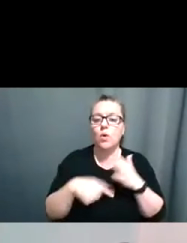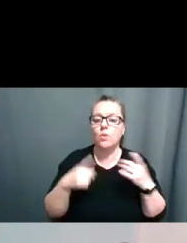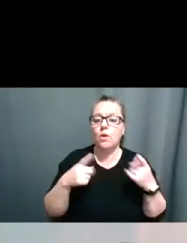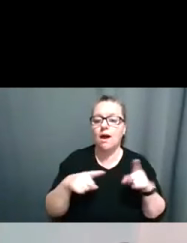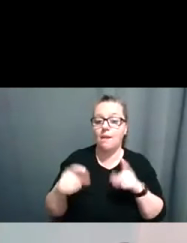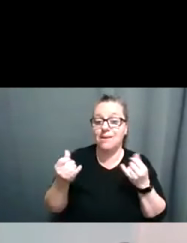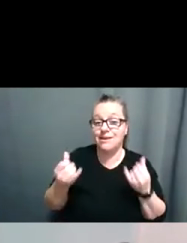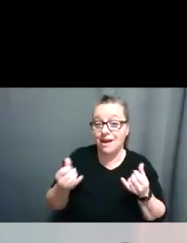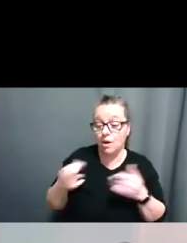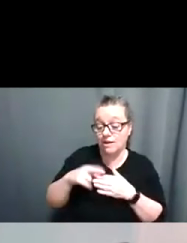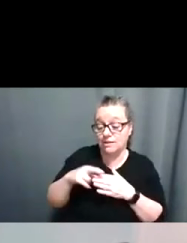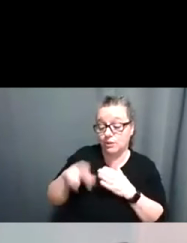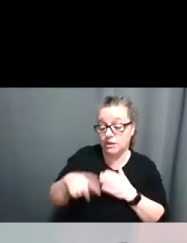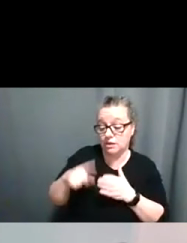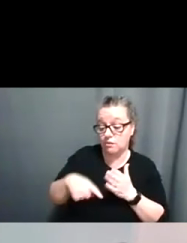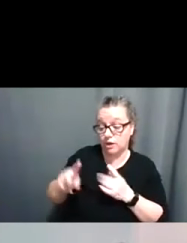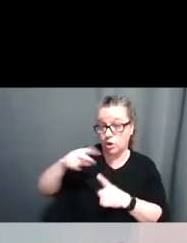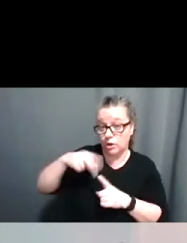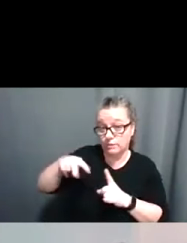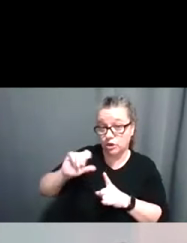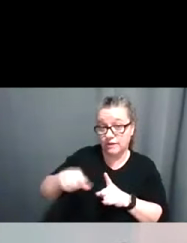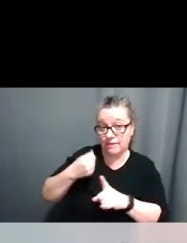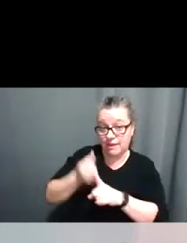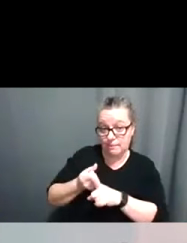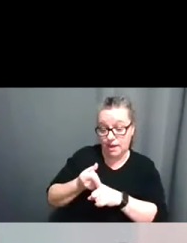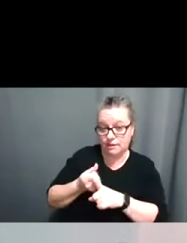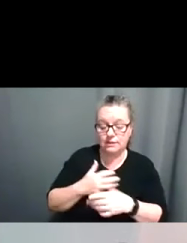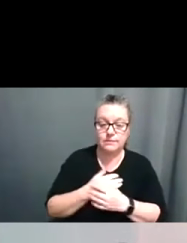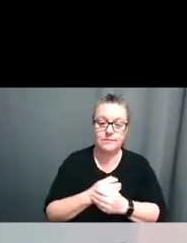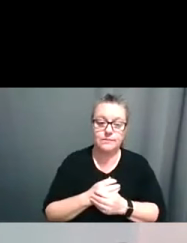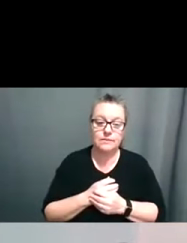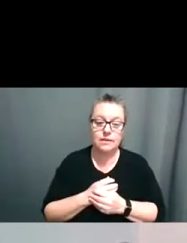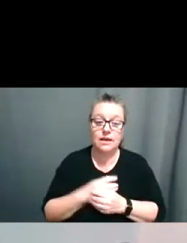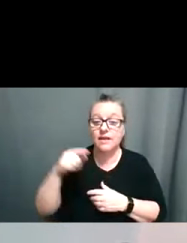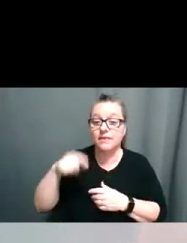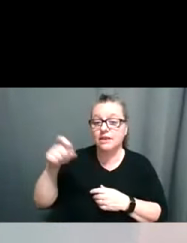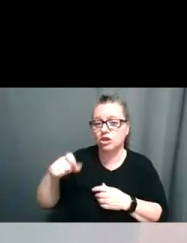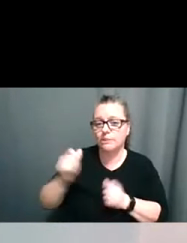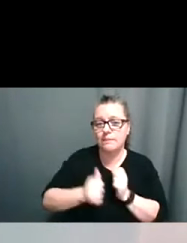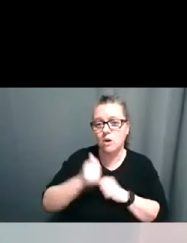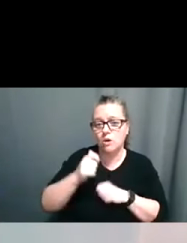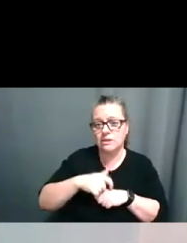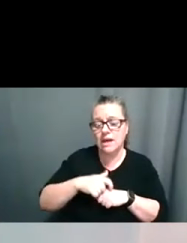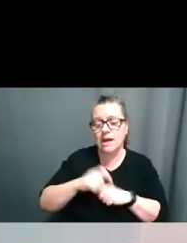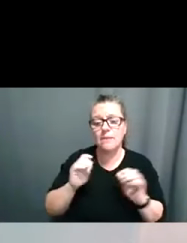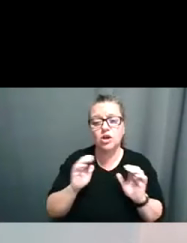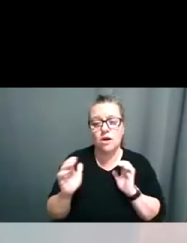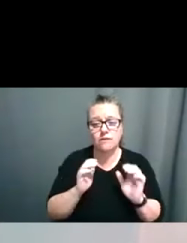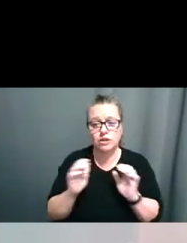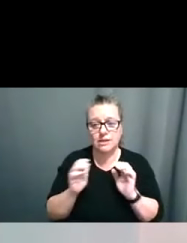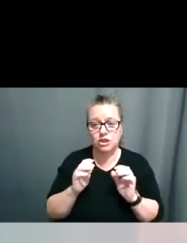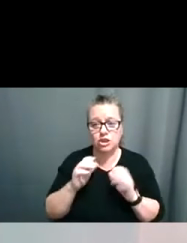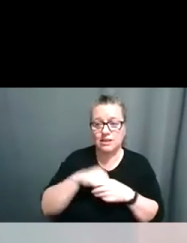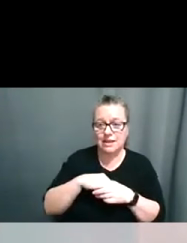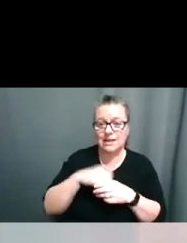now as a result of what you observed and the impact that it had. This should be, in most cases, a conversation both in